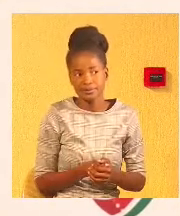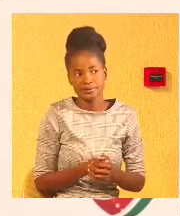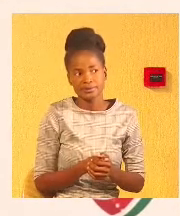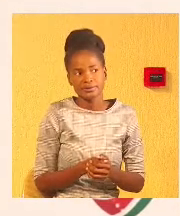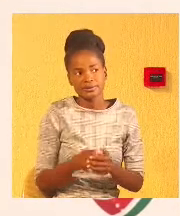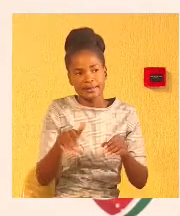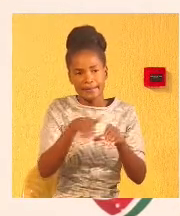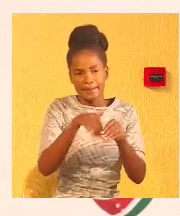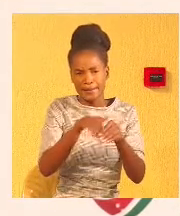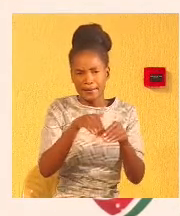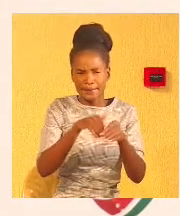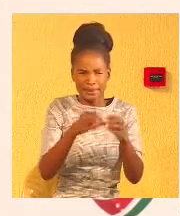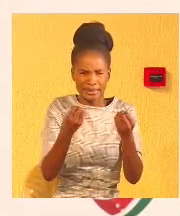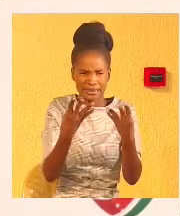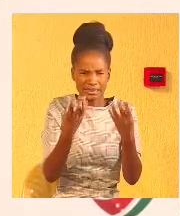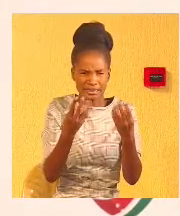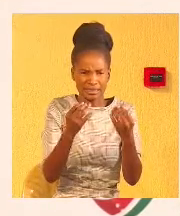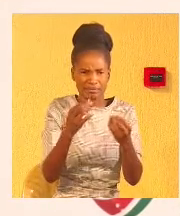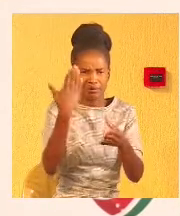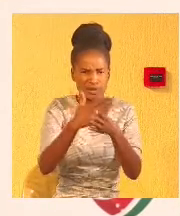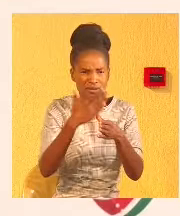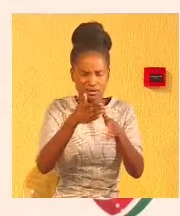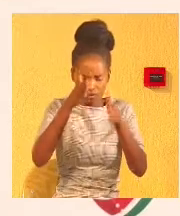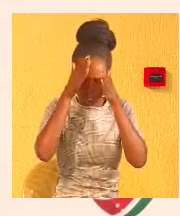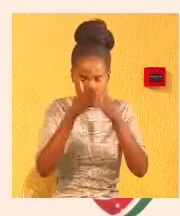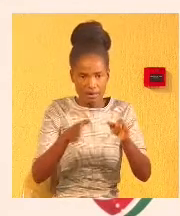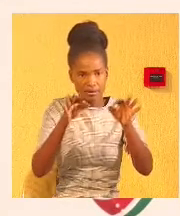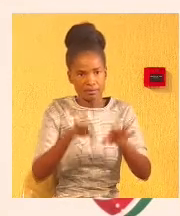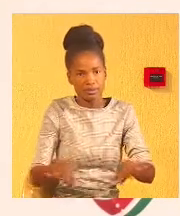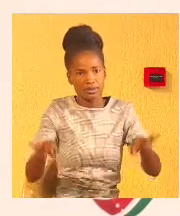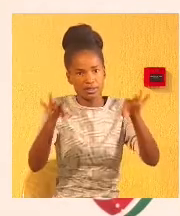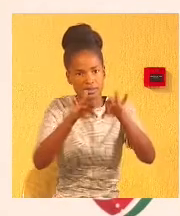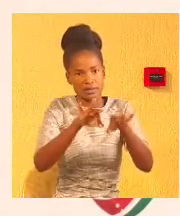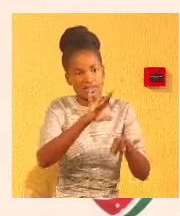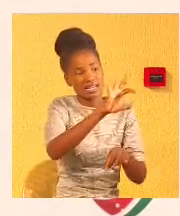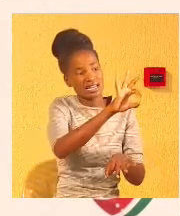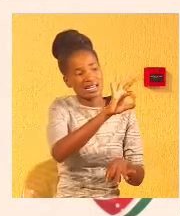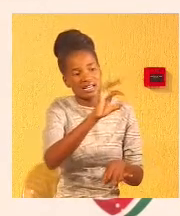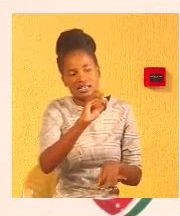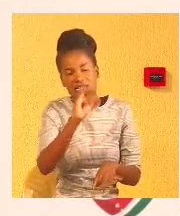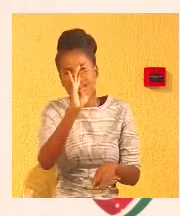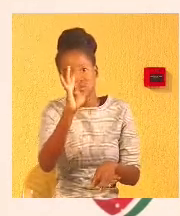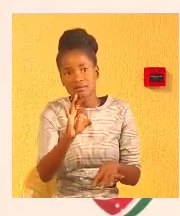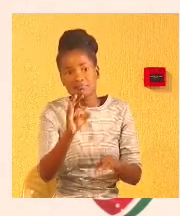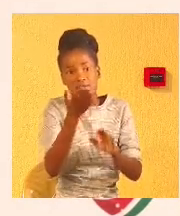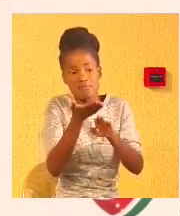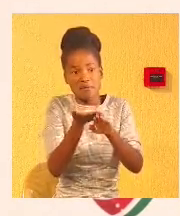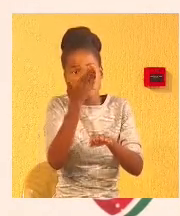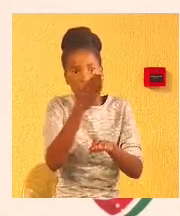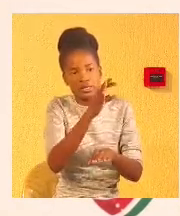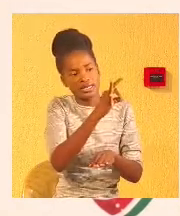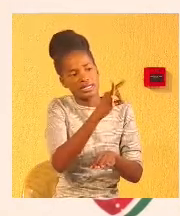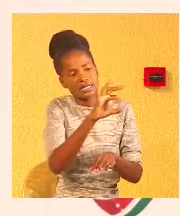share of the agricultural population. That's 90%, or in fact more than 90%